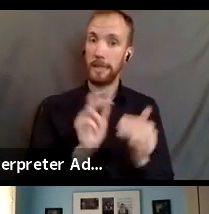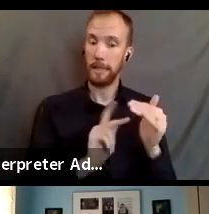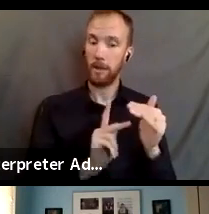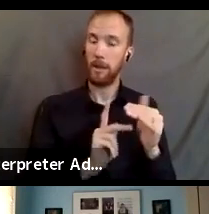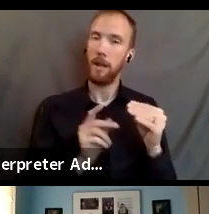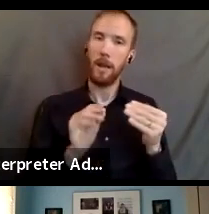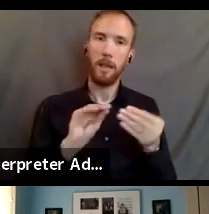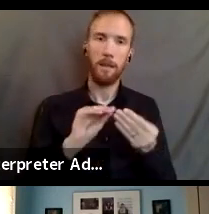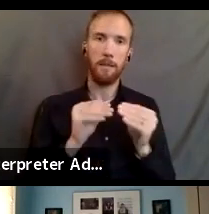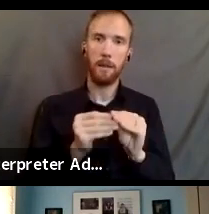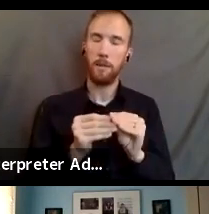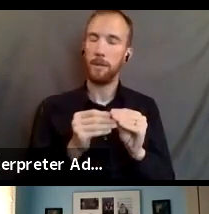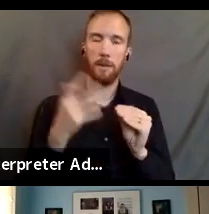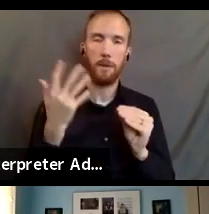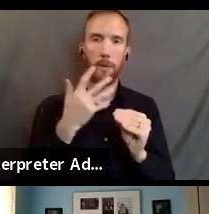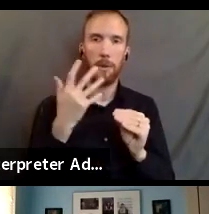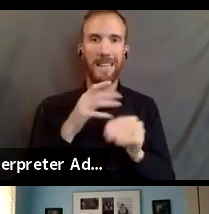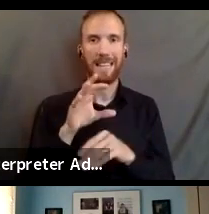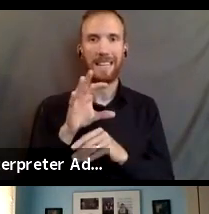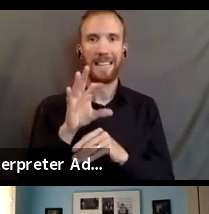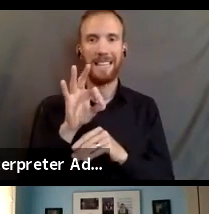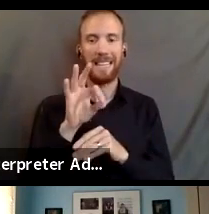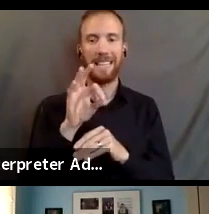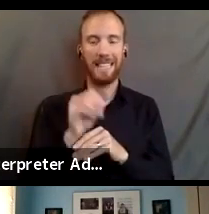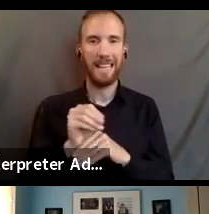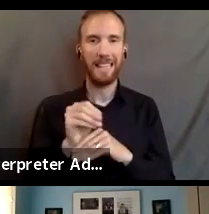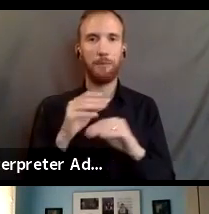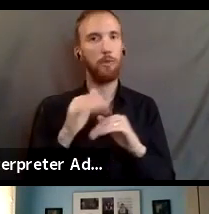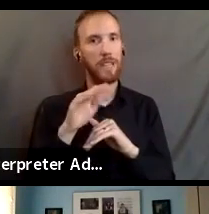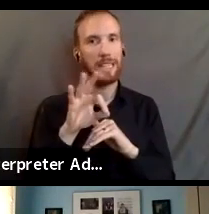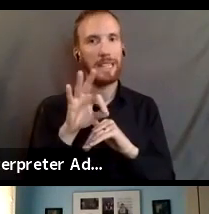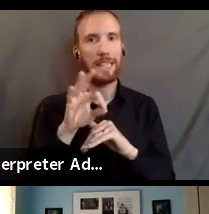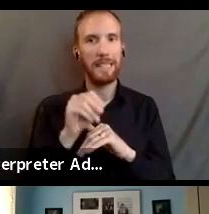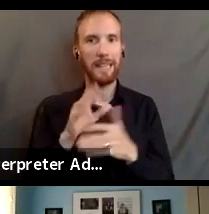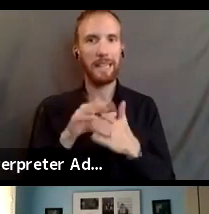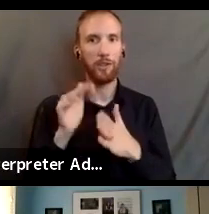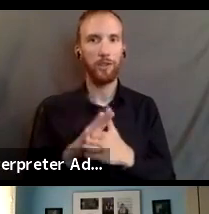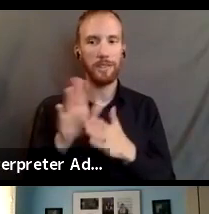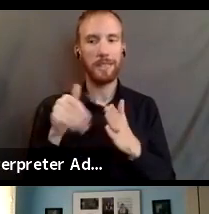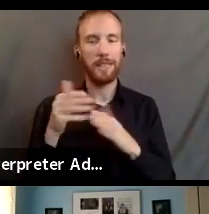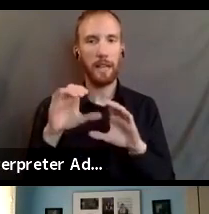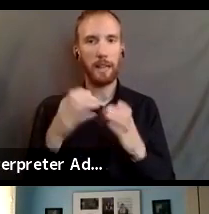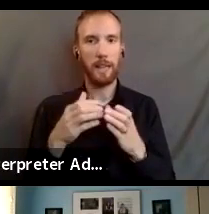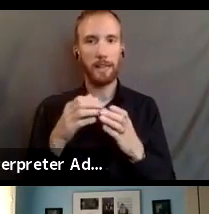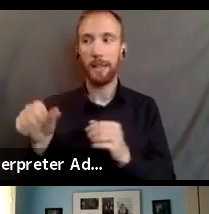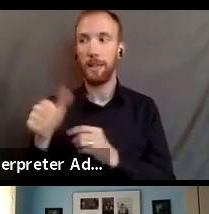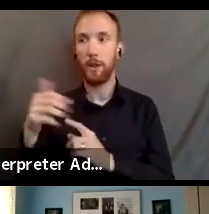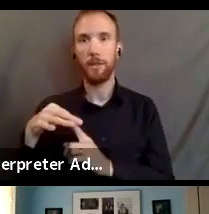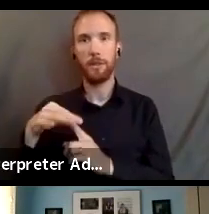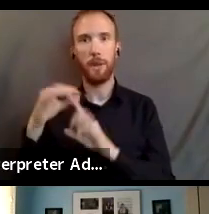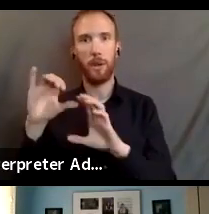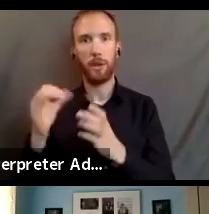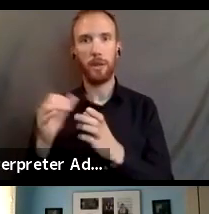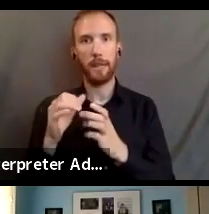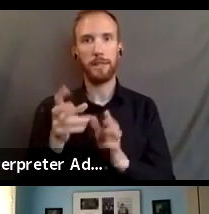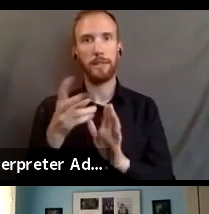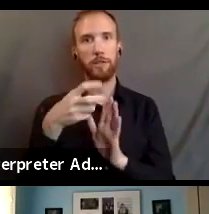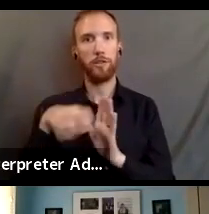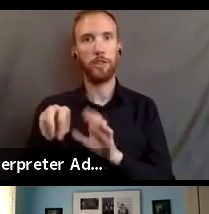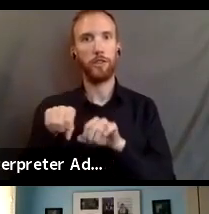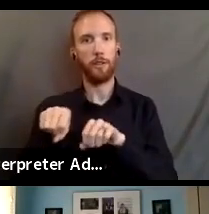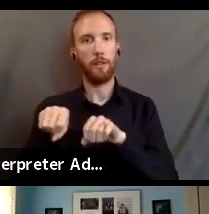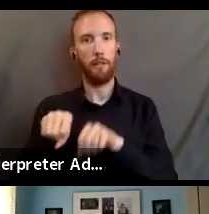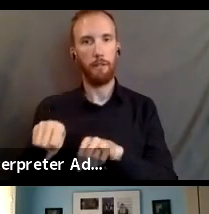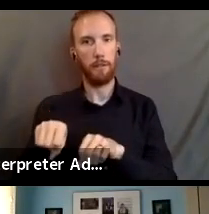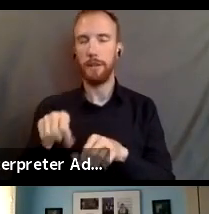at over 90 plus students for the upcoming class and yet again another special was moved to a cart this is not sustainable to continue